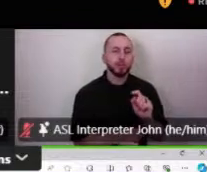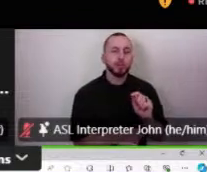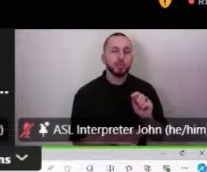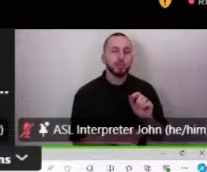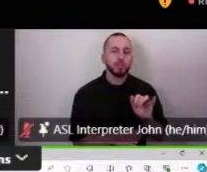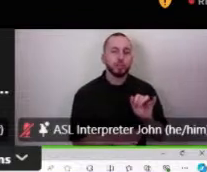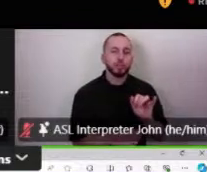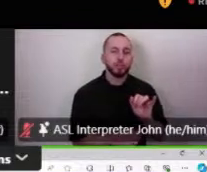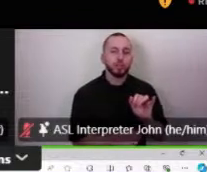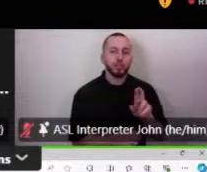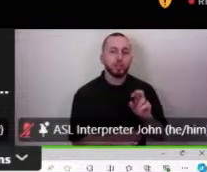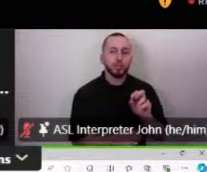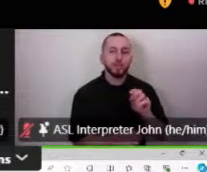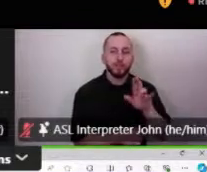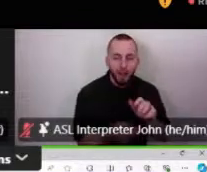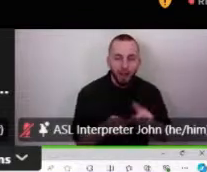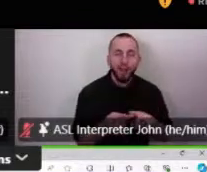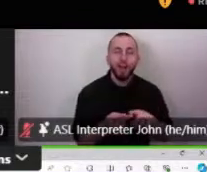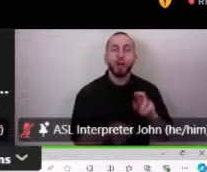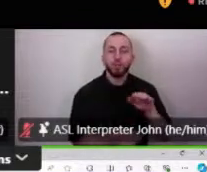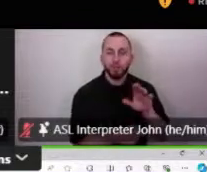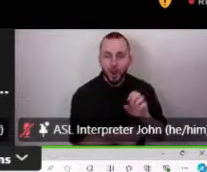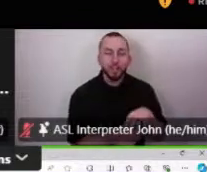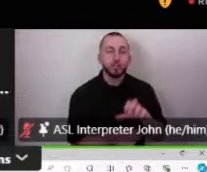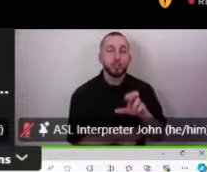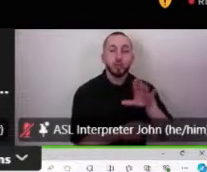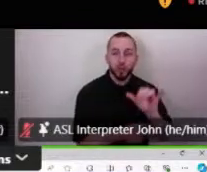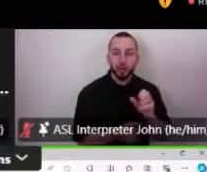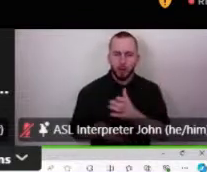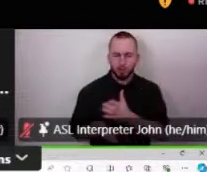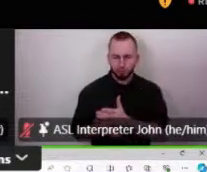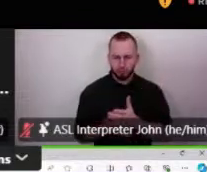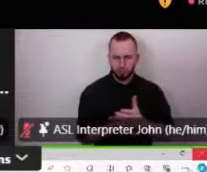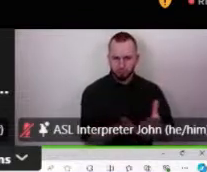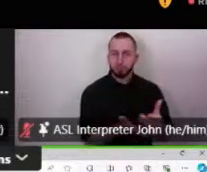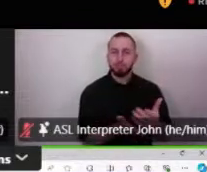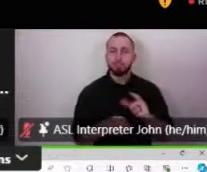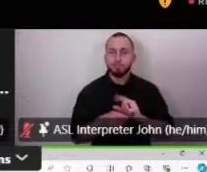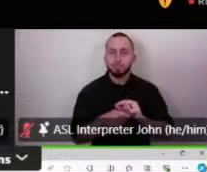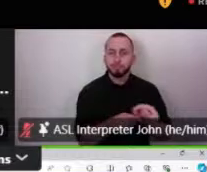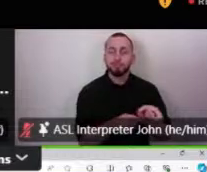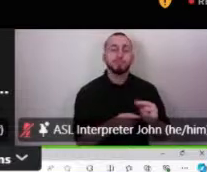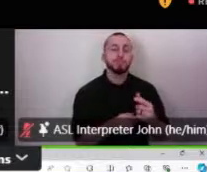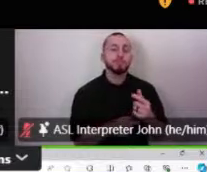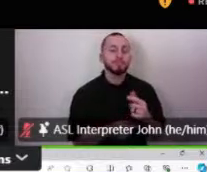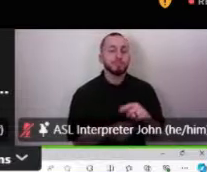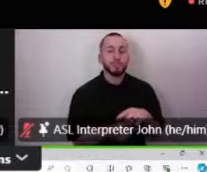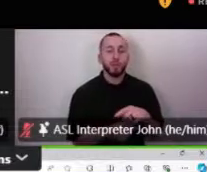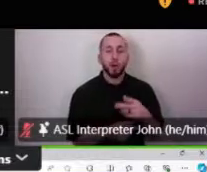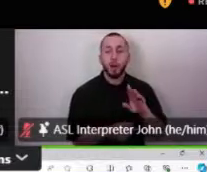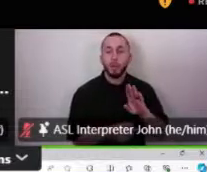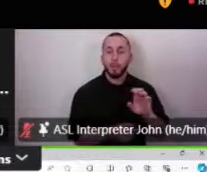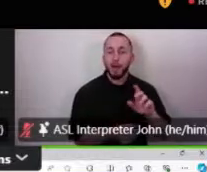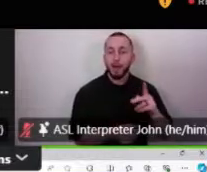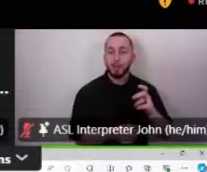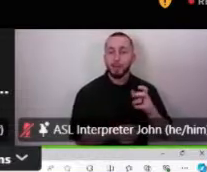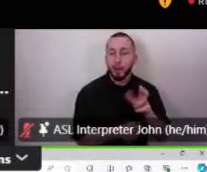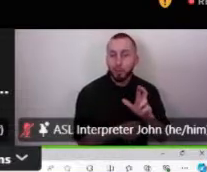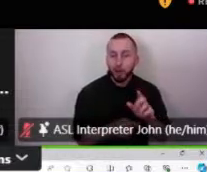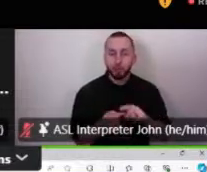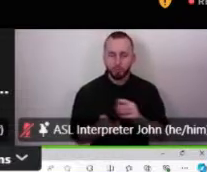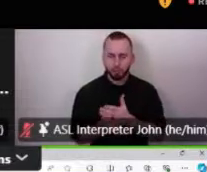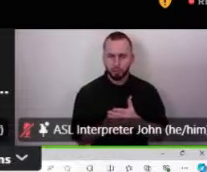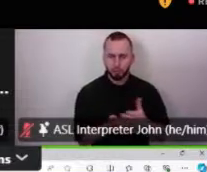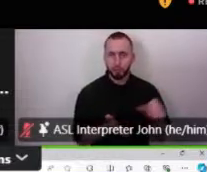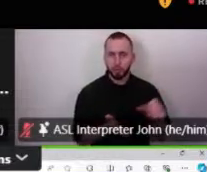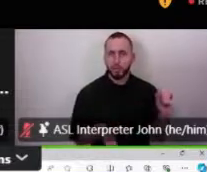and curry, you can dice up a bell pepper or carrots or peas and throw this into that type of meal.